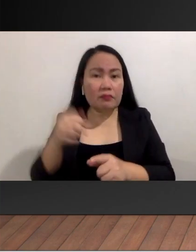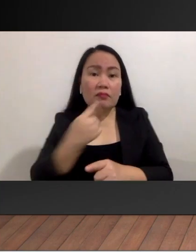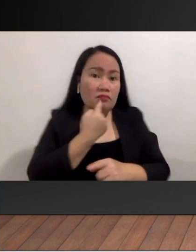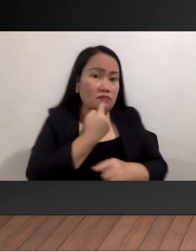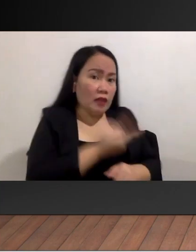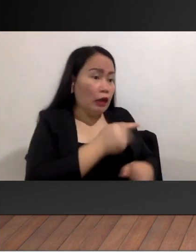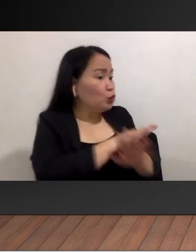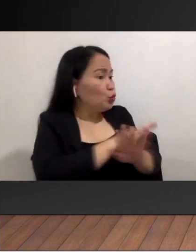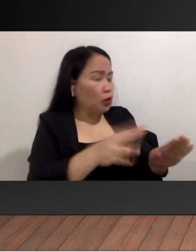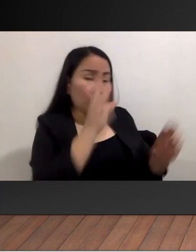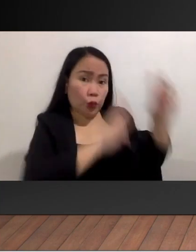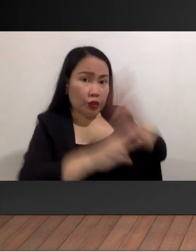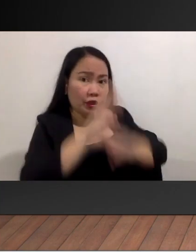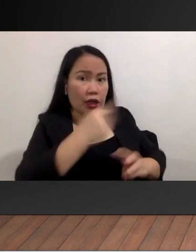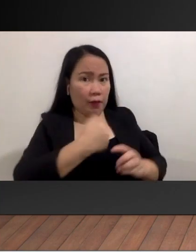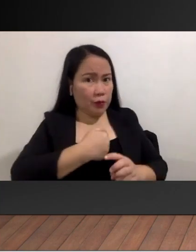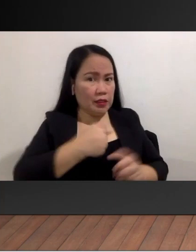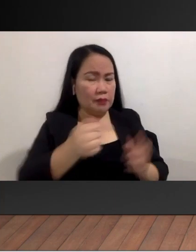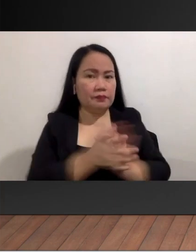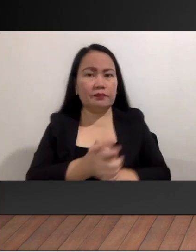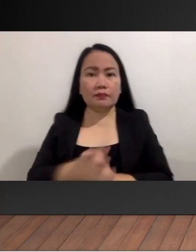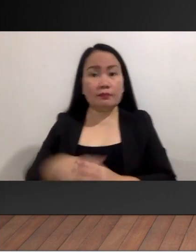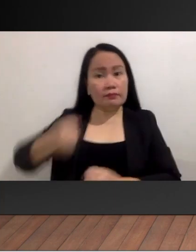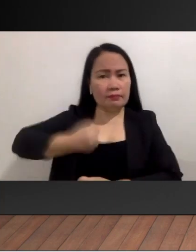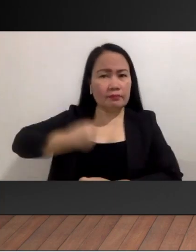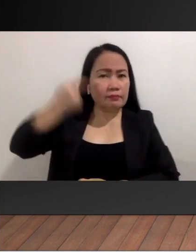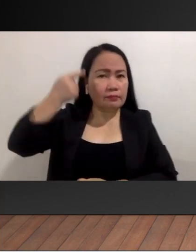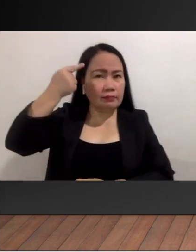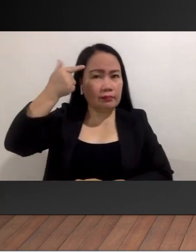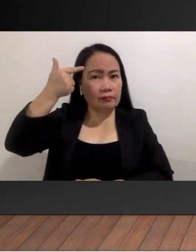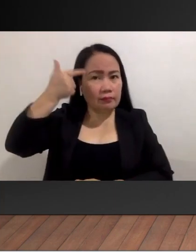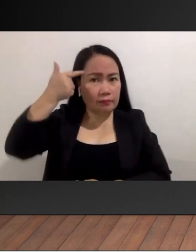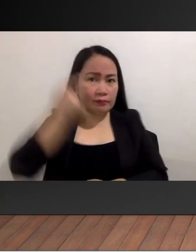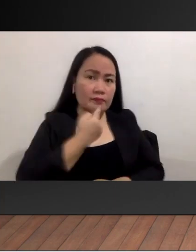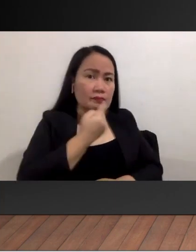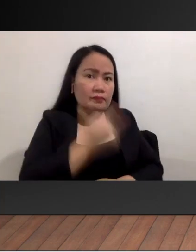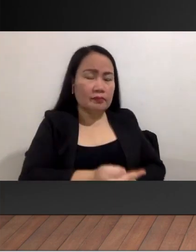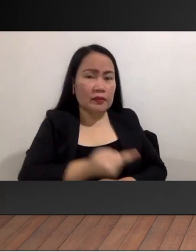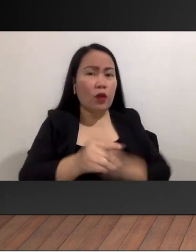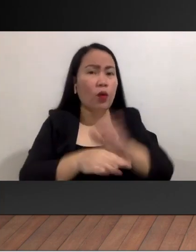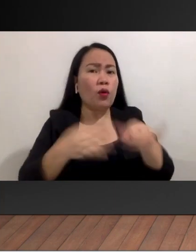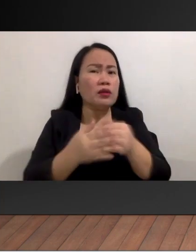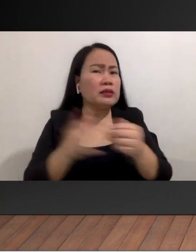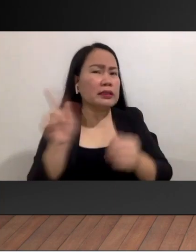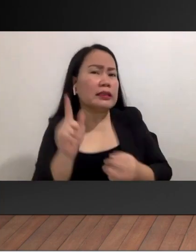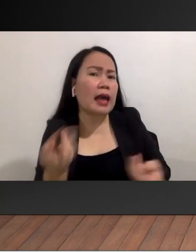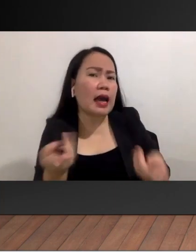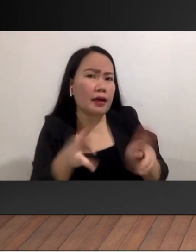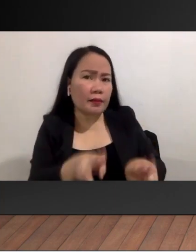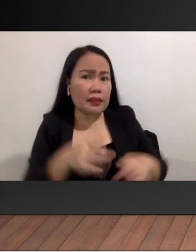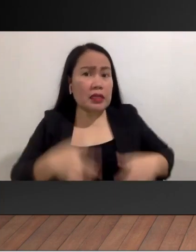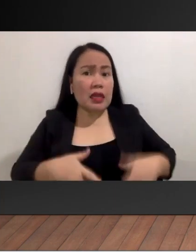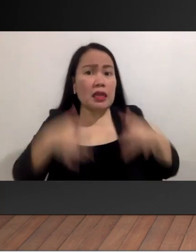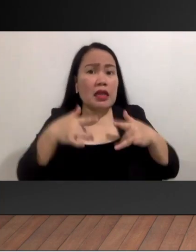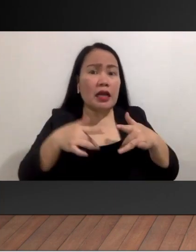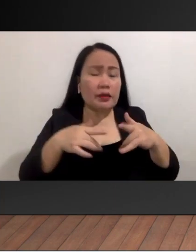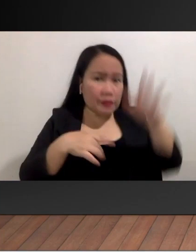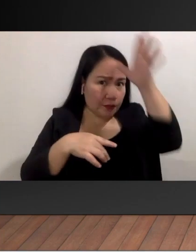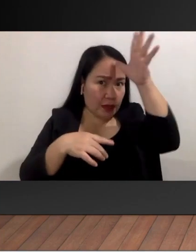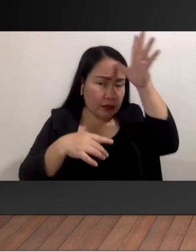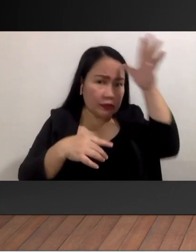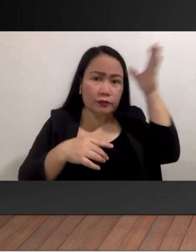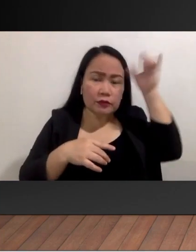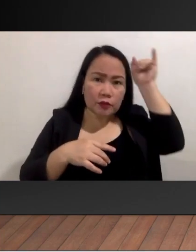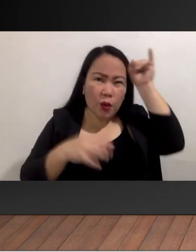worry. The lieutenant told Ibarra all the details of his father's life, why he was imprisoned